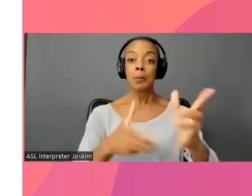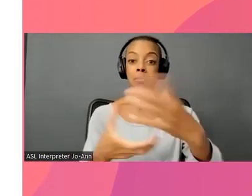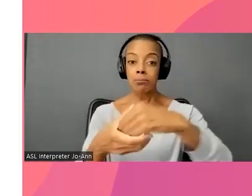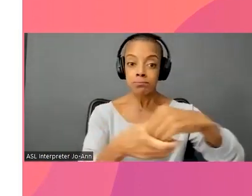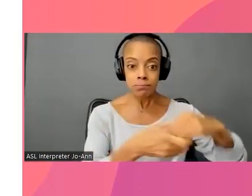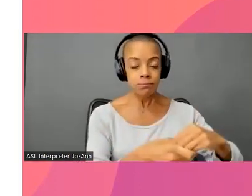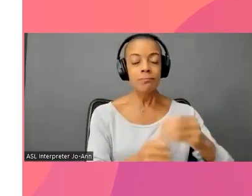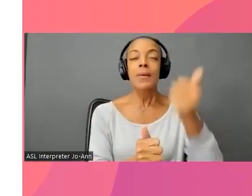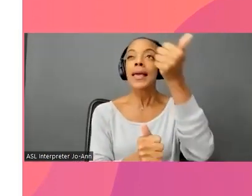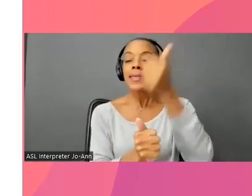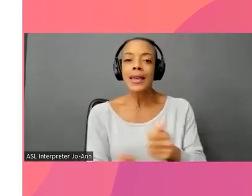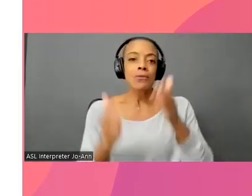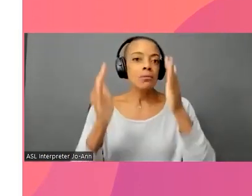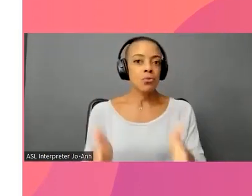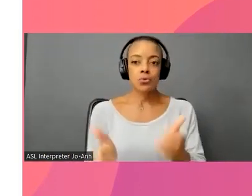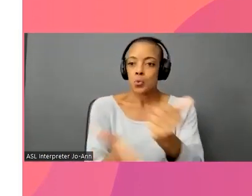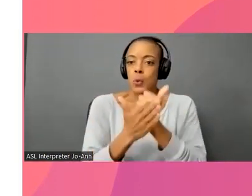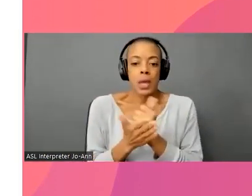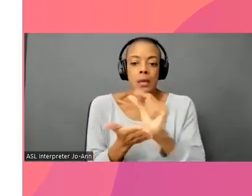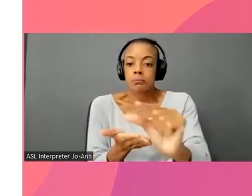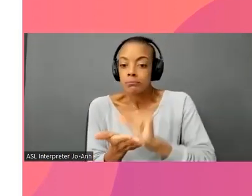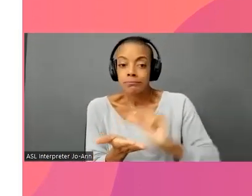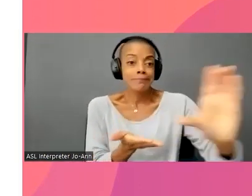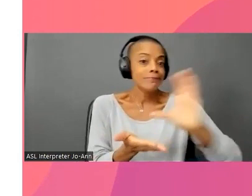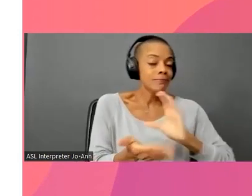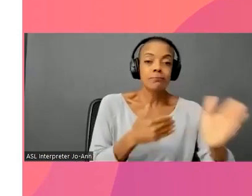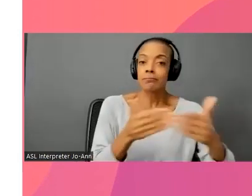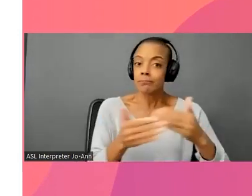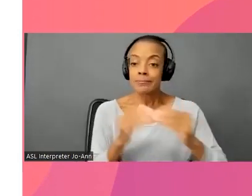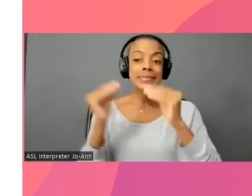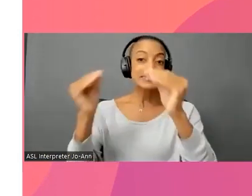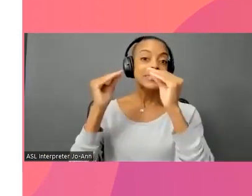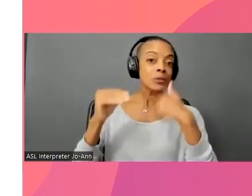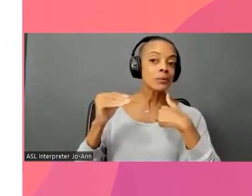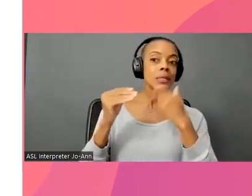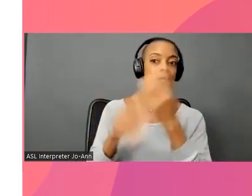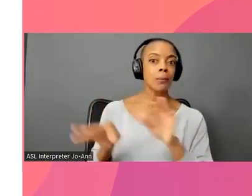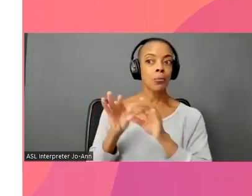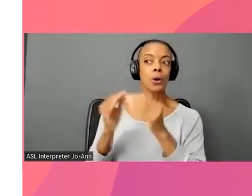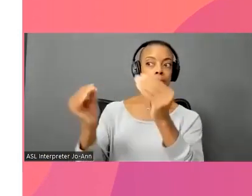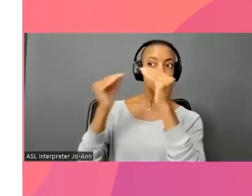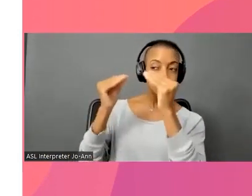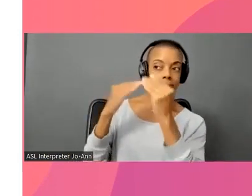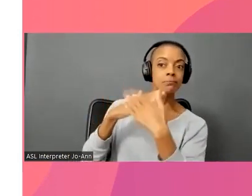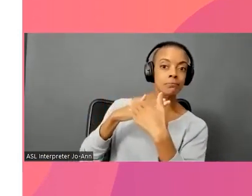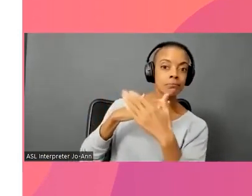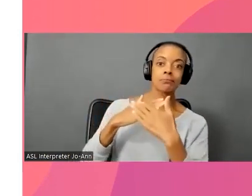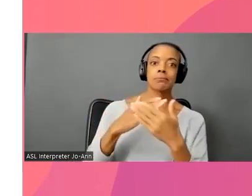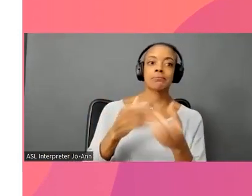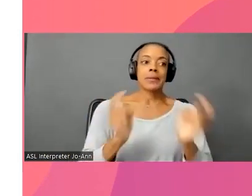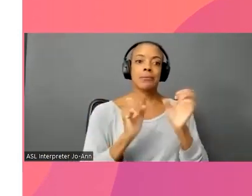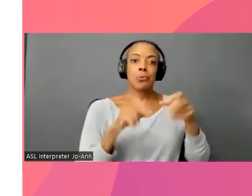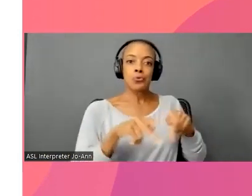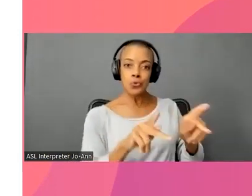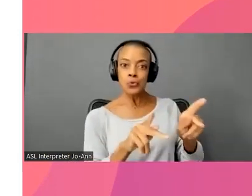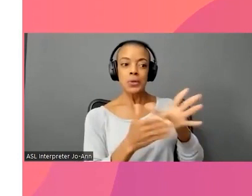every person who has contributed in some way in either teaching me an important lesson or providing me with opportunities